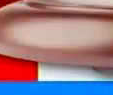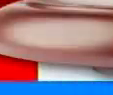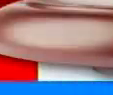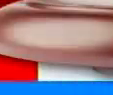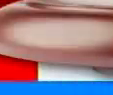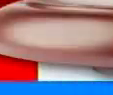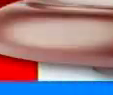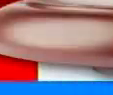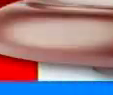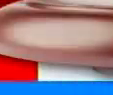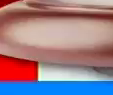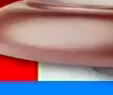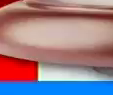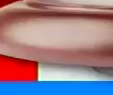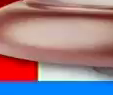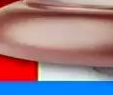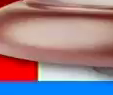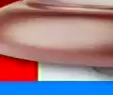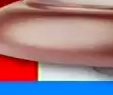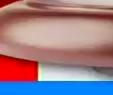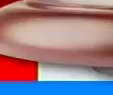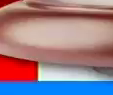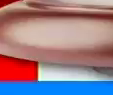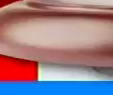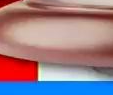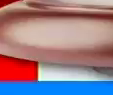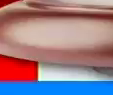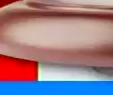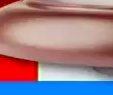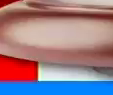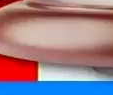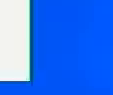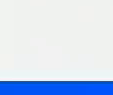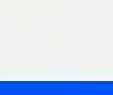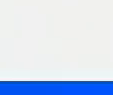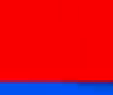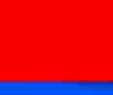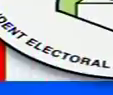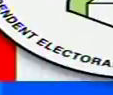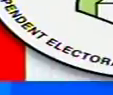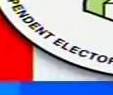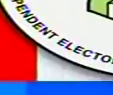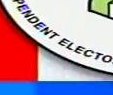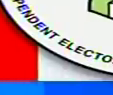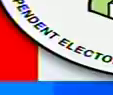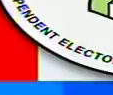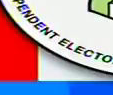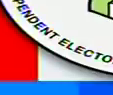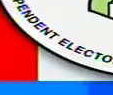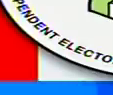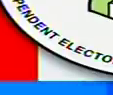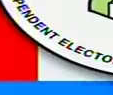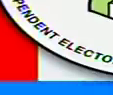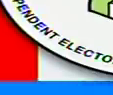can only be questioned by the election court, in this case, the Supreme Court. But the Kenyan electoral body